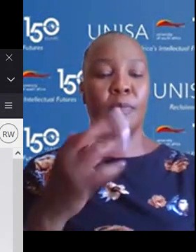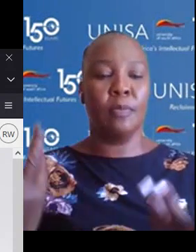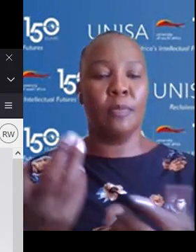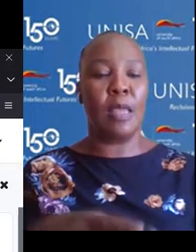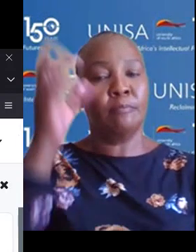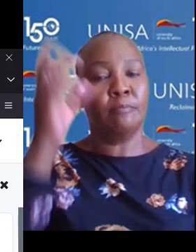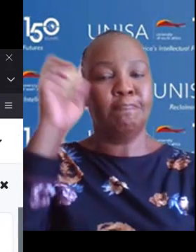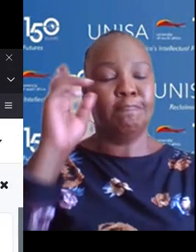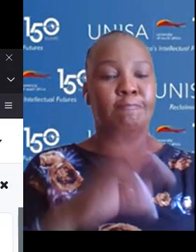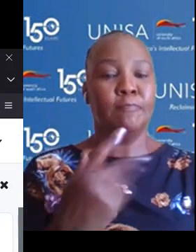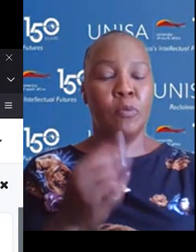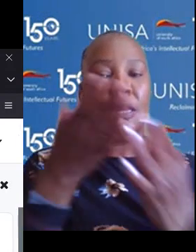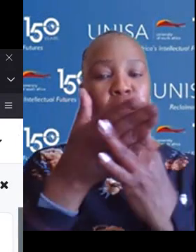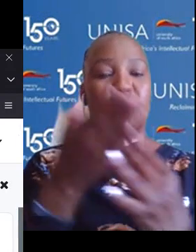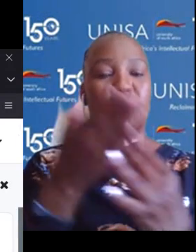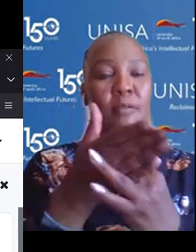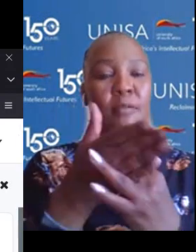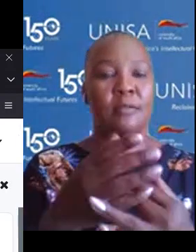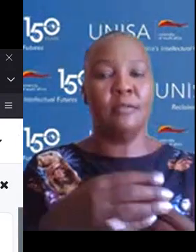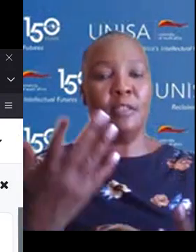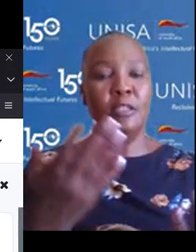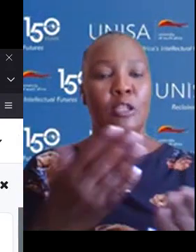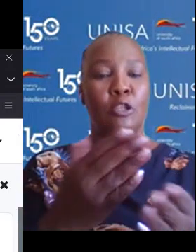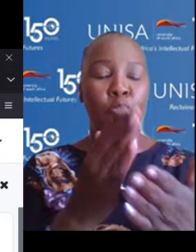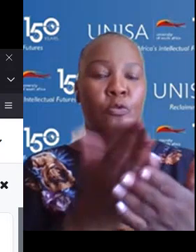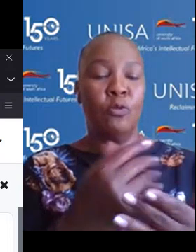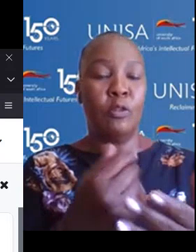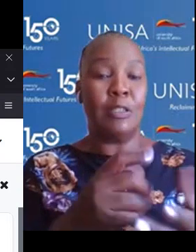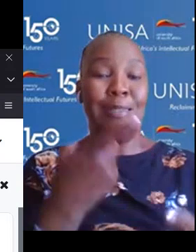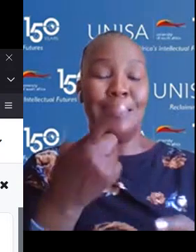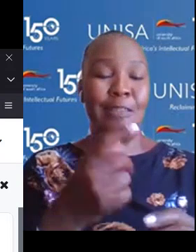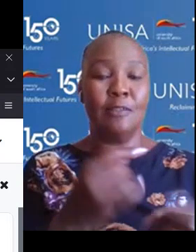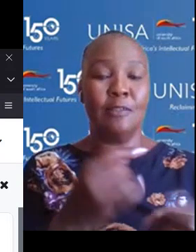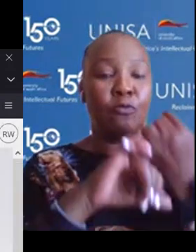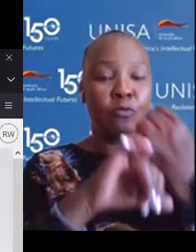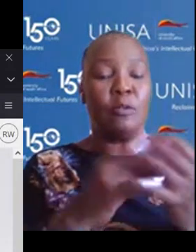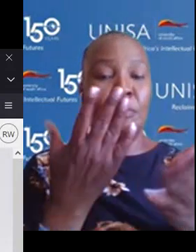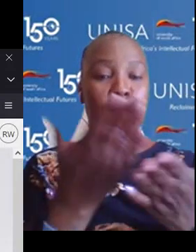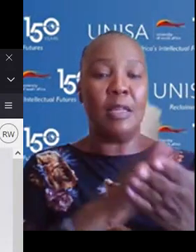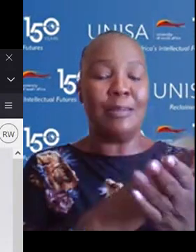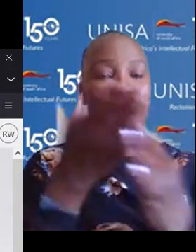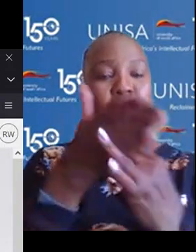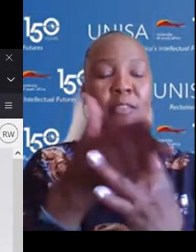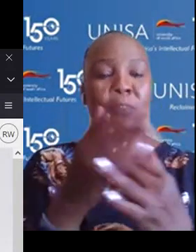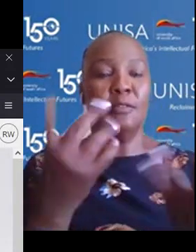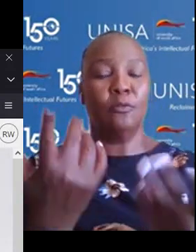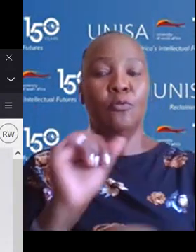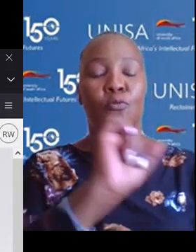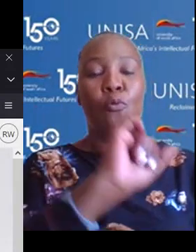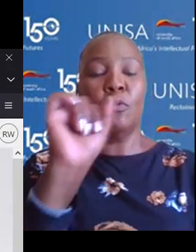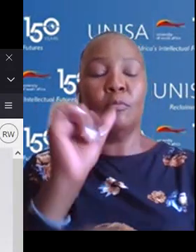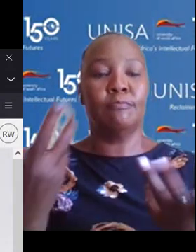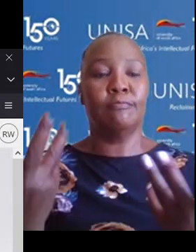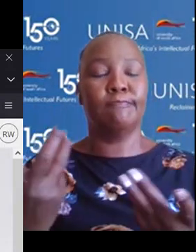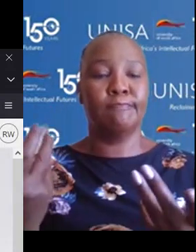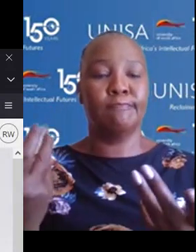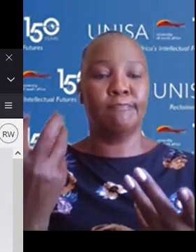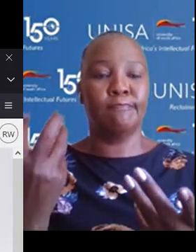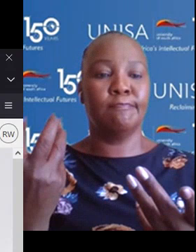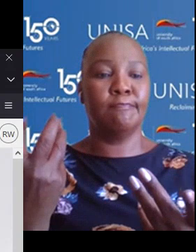you'll have to have access to this course page over here and access to your